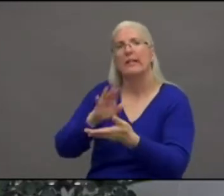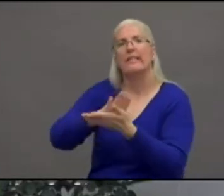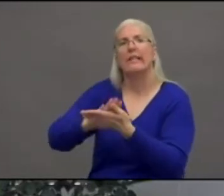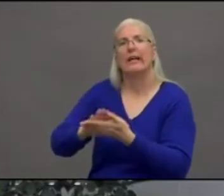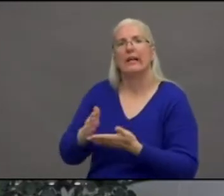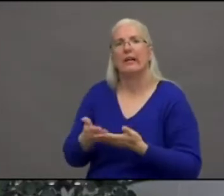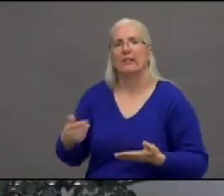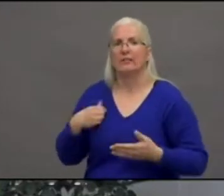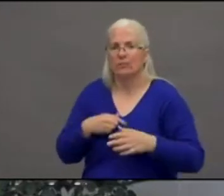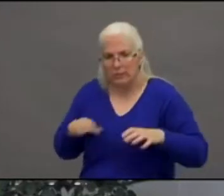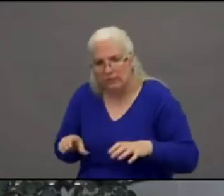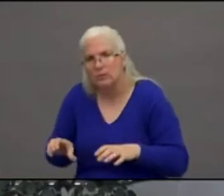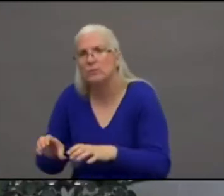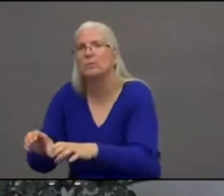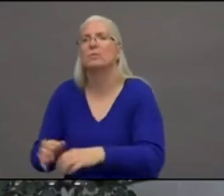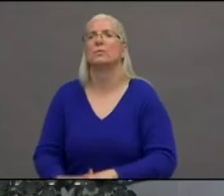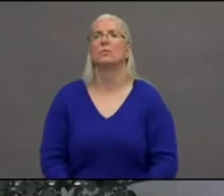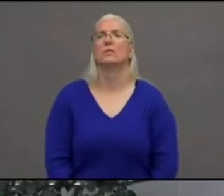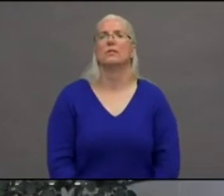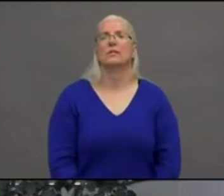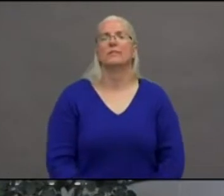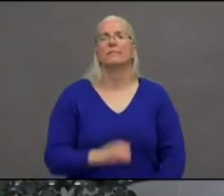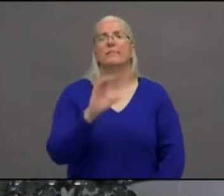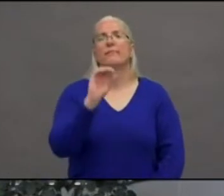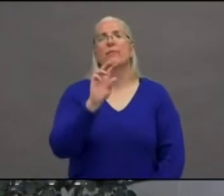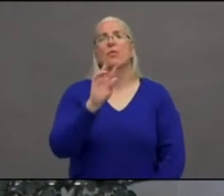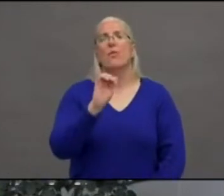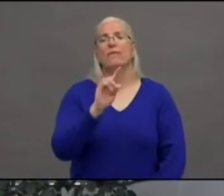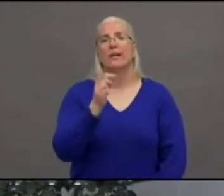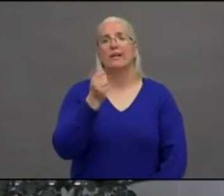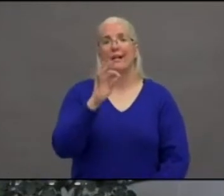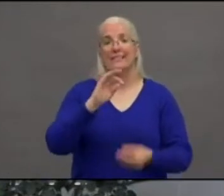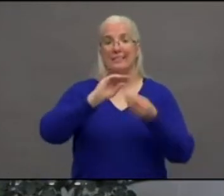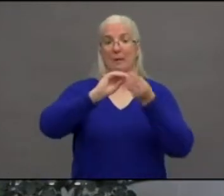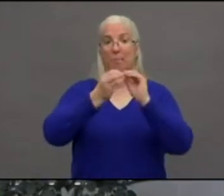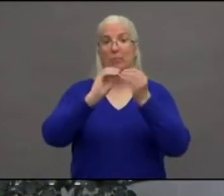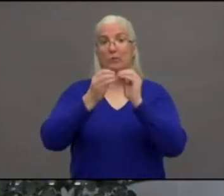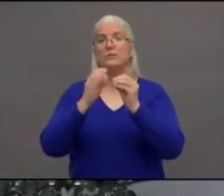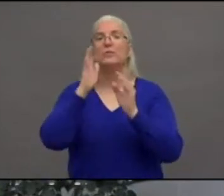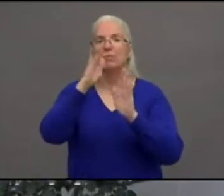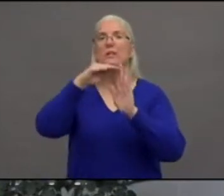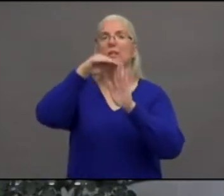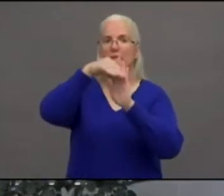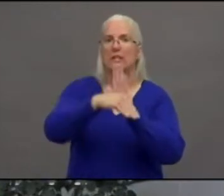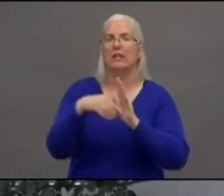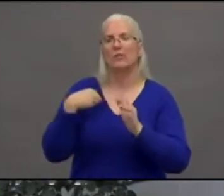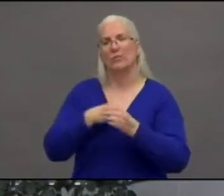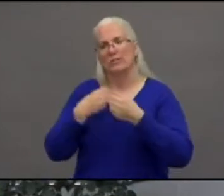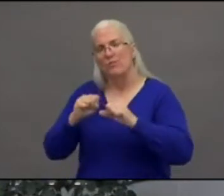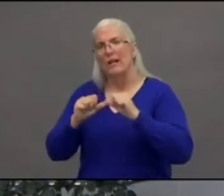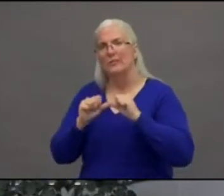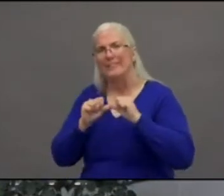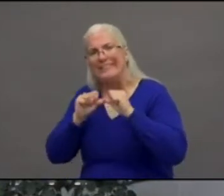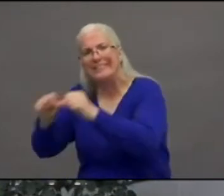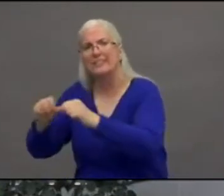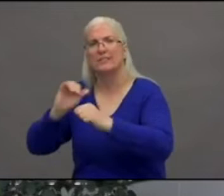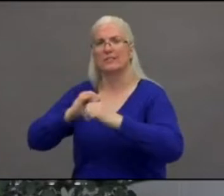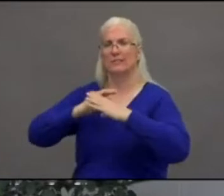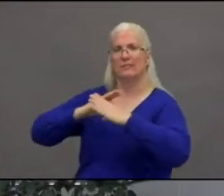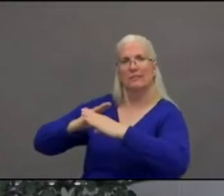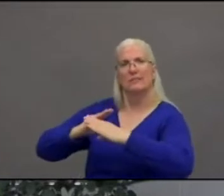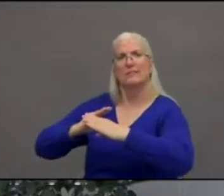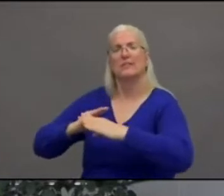COVID numbers come down. Absolutely. And to piggyback on that, I would tell people